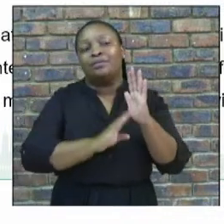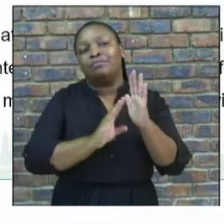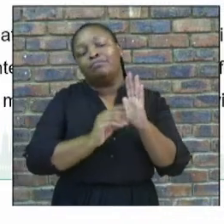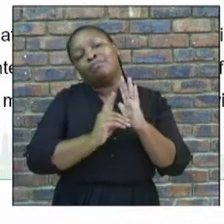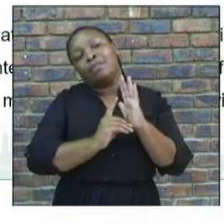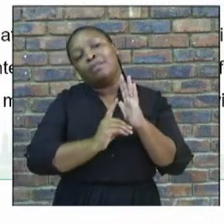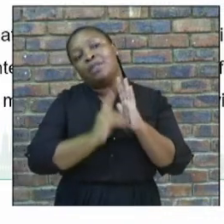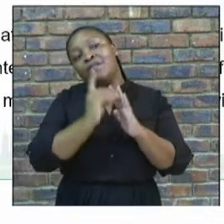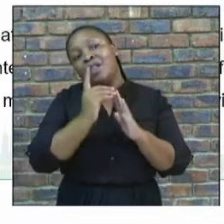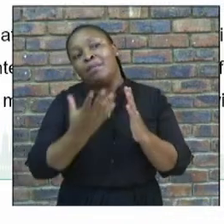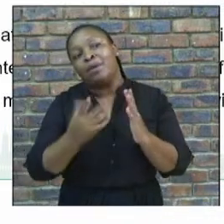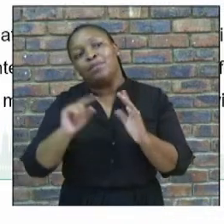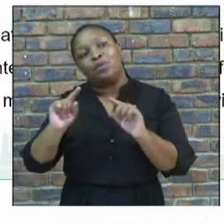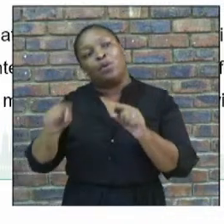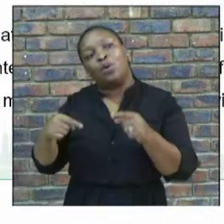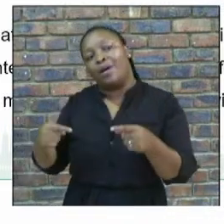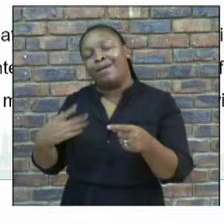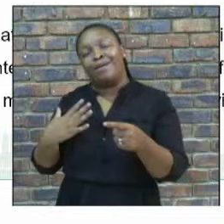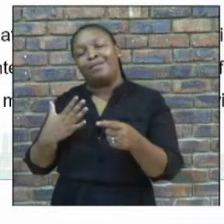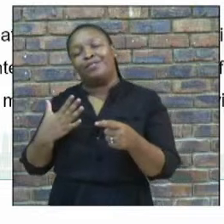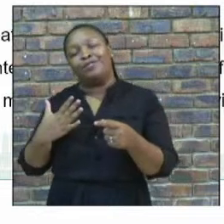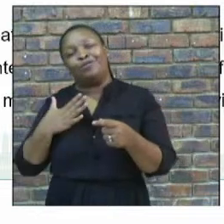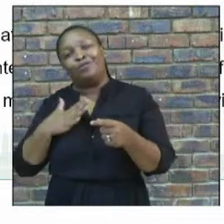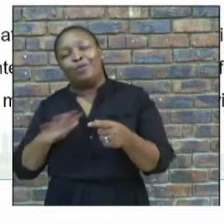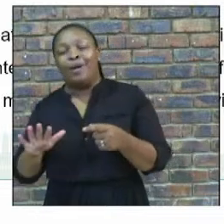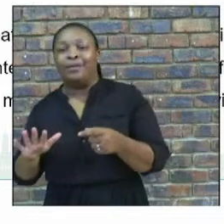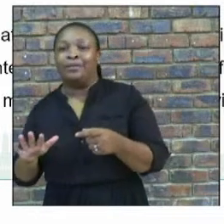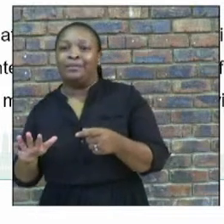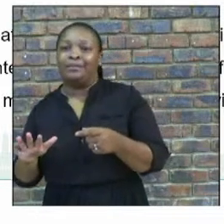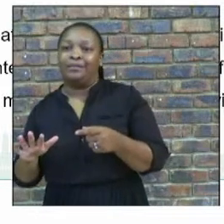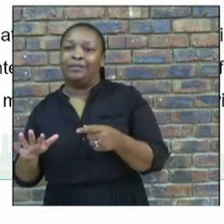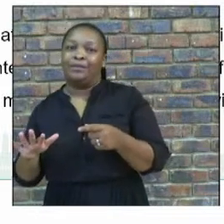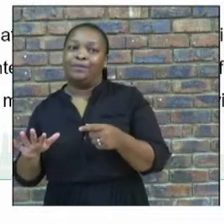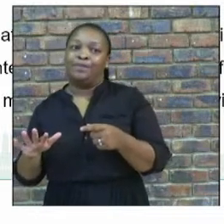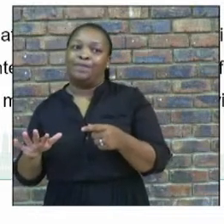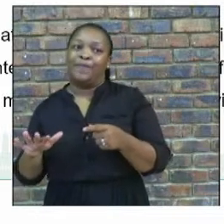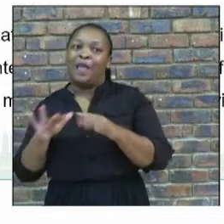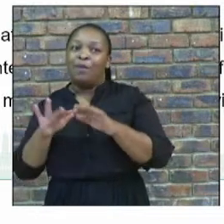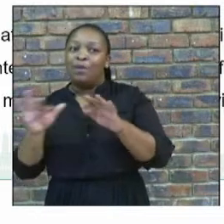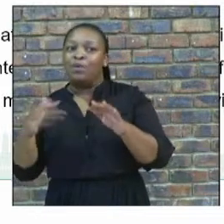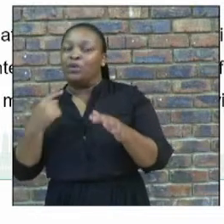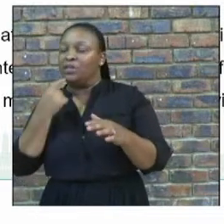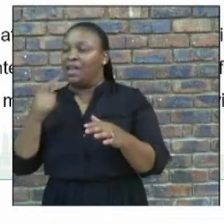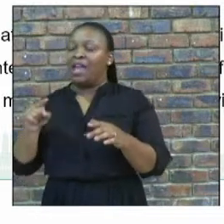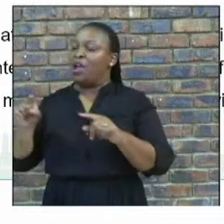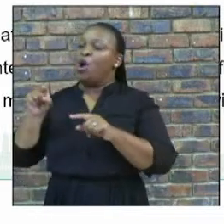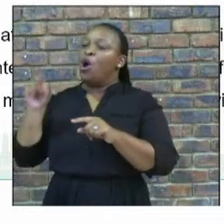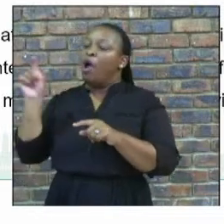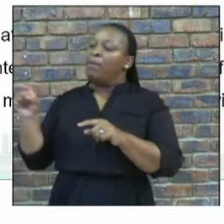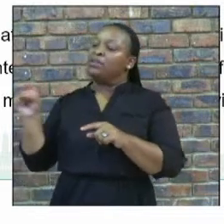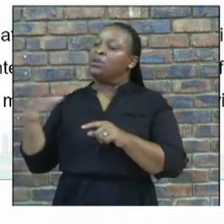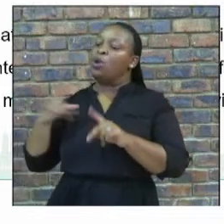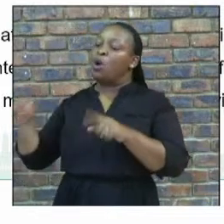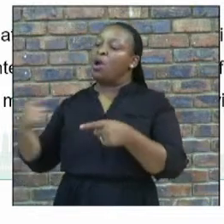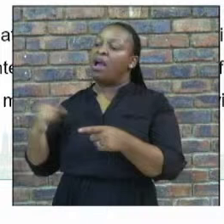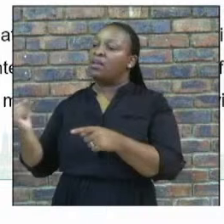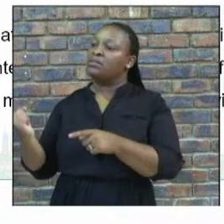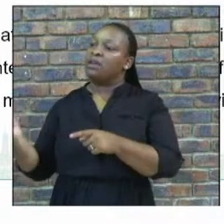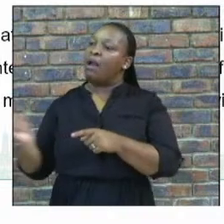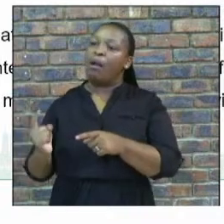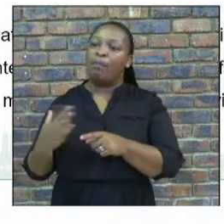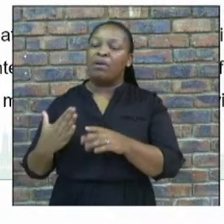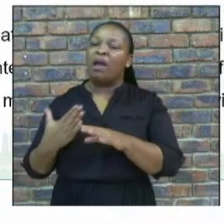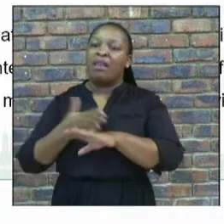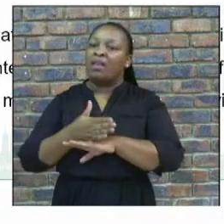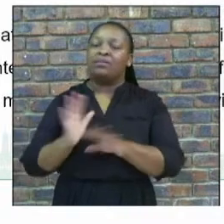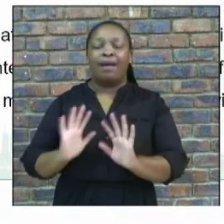facilities. We don't want a situation where all petroleum right holders, they build their own facilities.